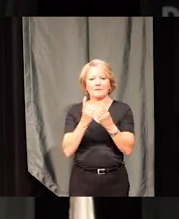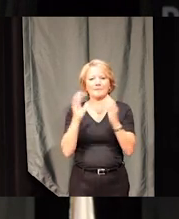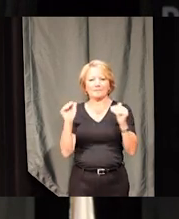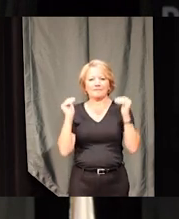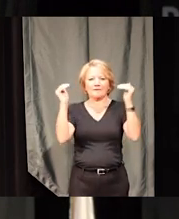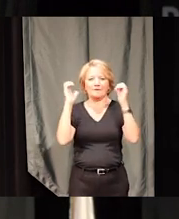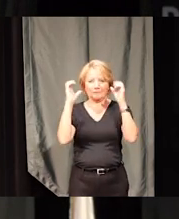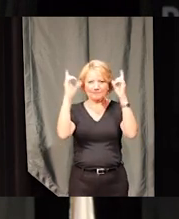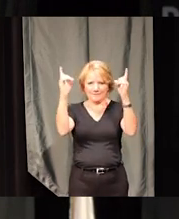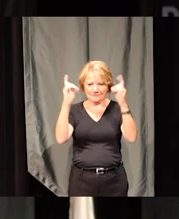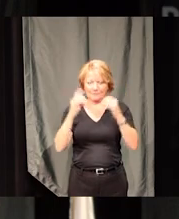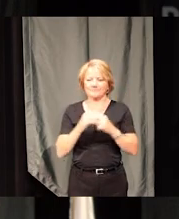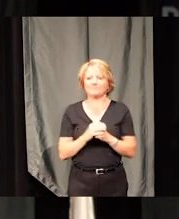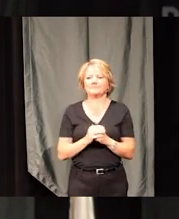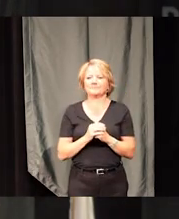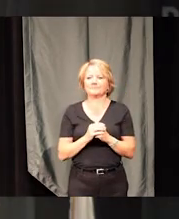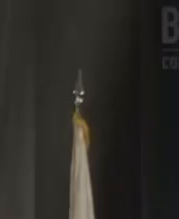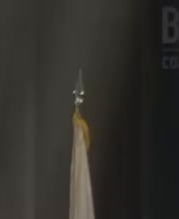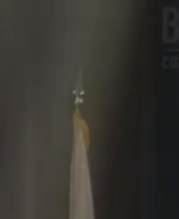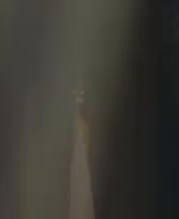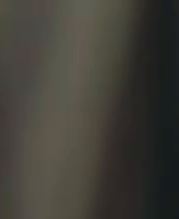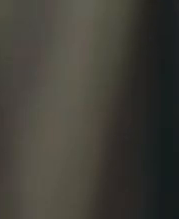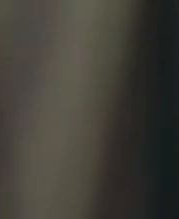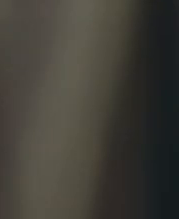of Higher Education.